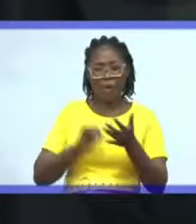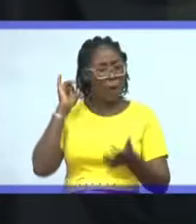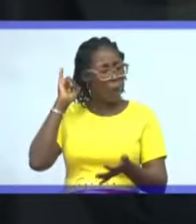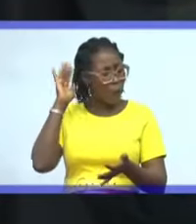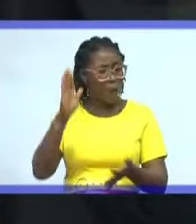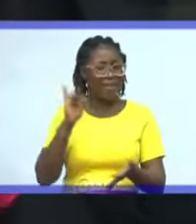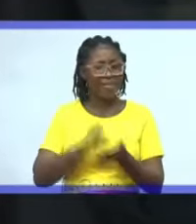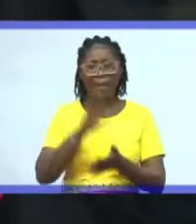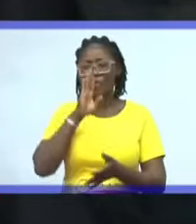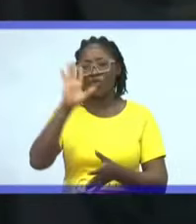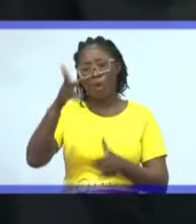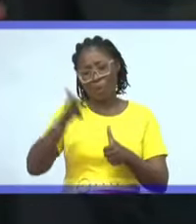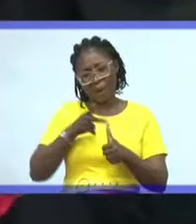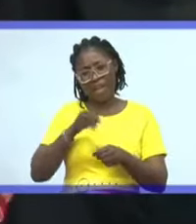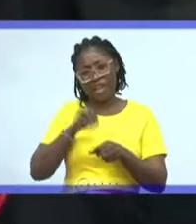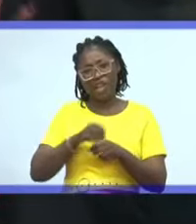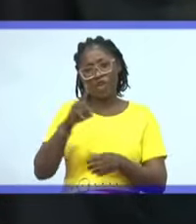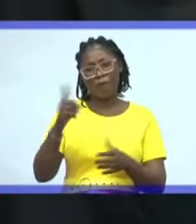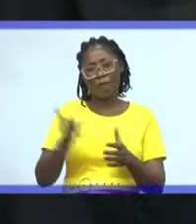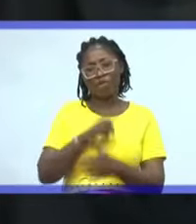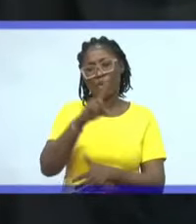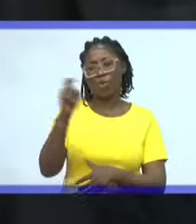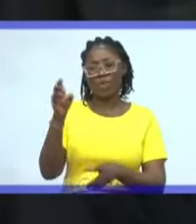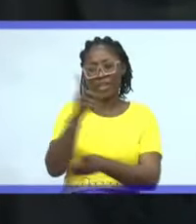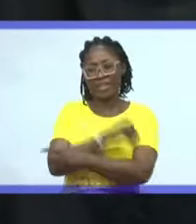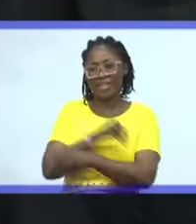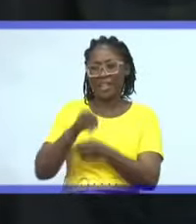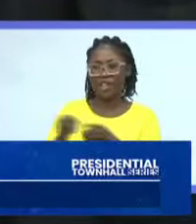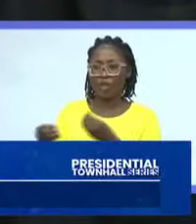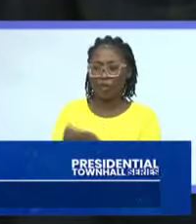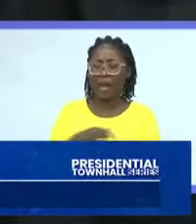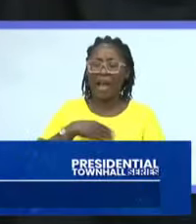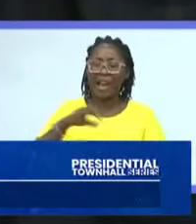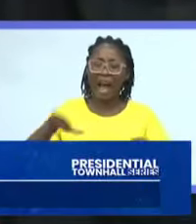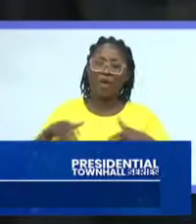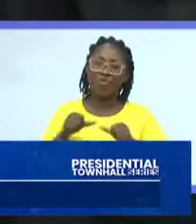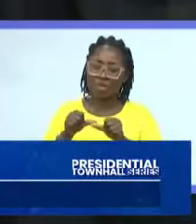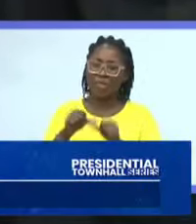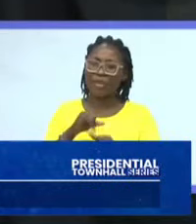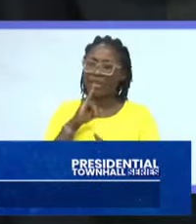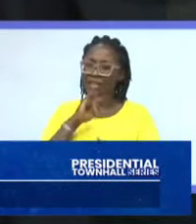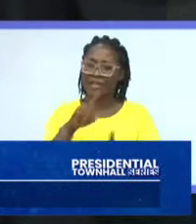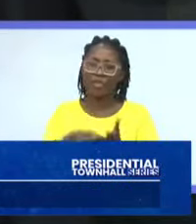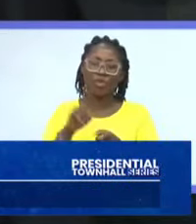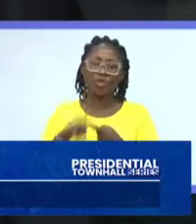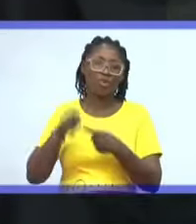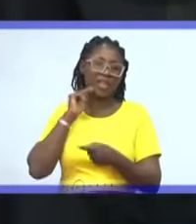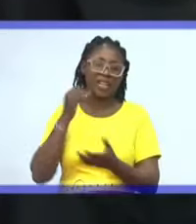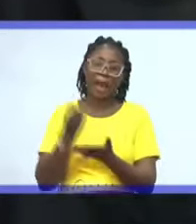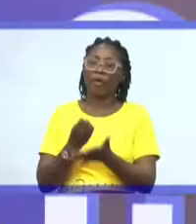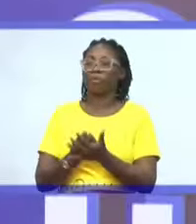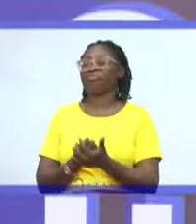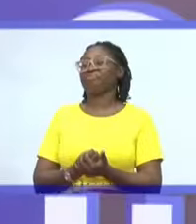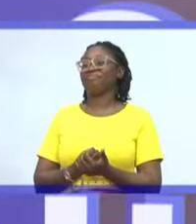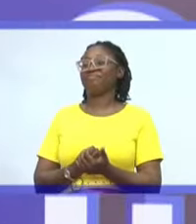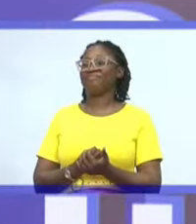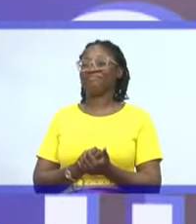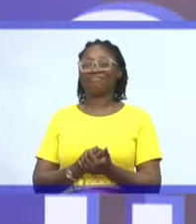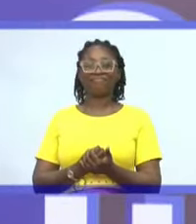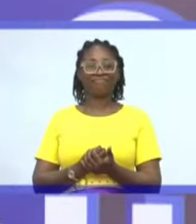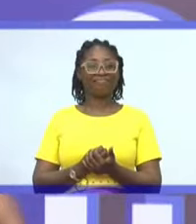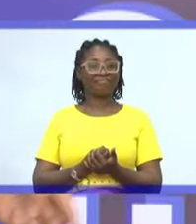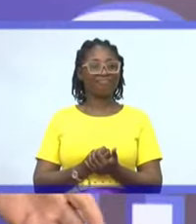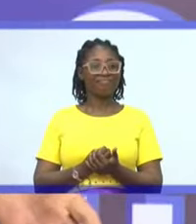office? How sustainable is subsidy to the Nigerian economy? Thank you. Thank you, Gloria. Well, they have removed